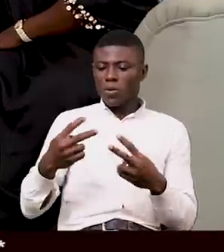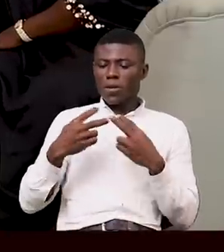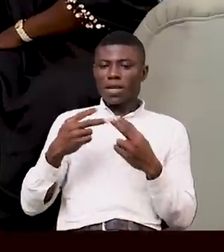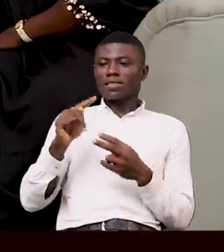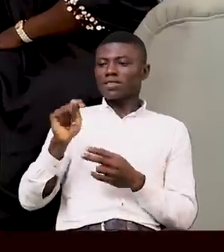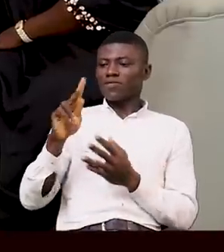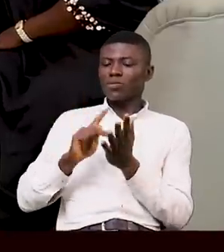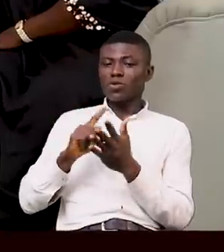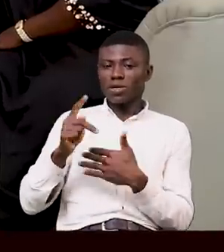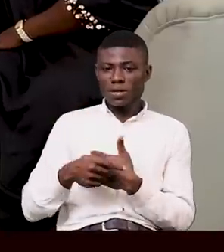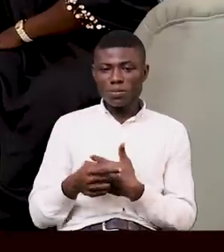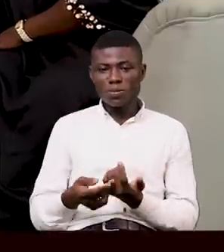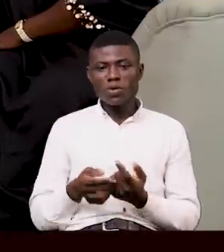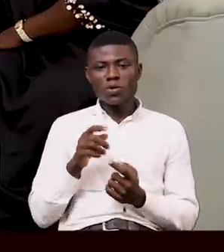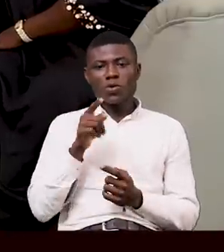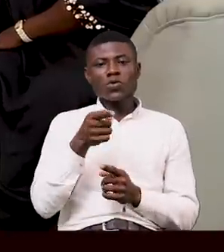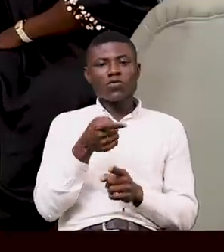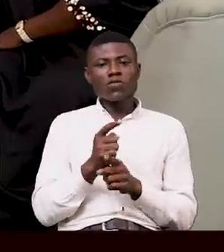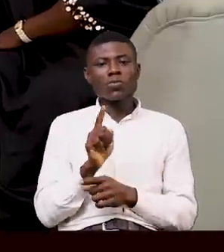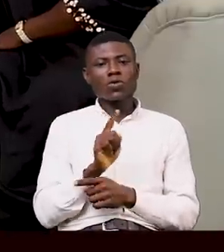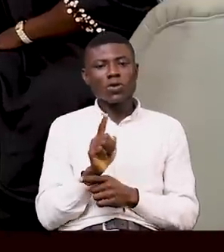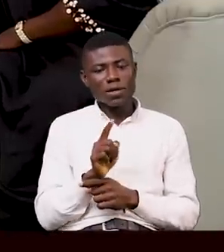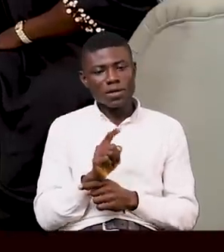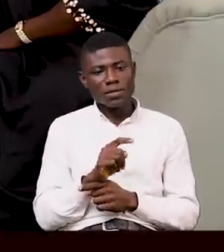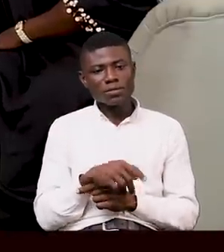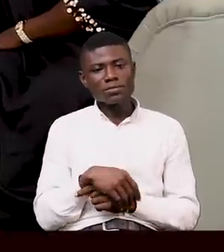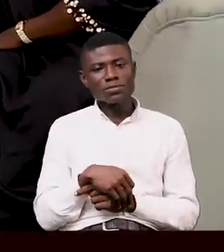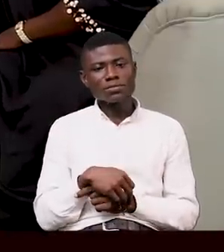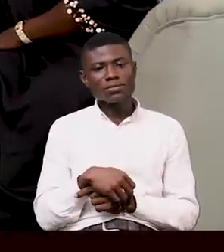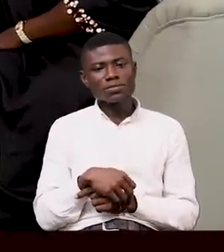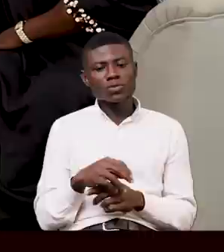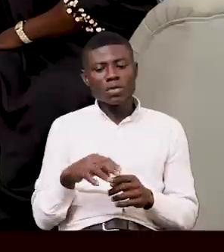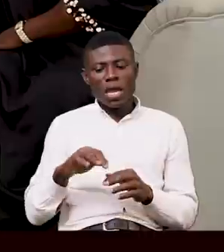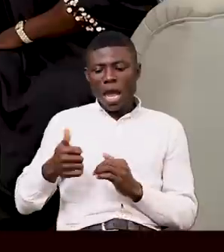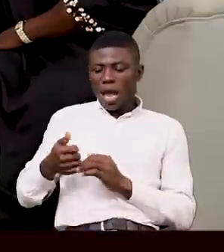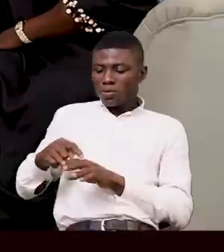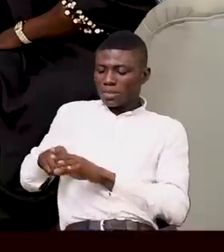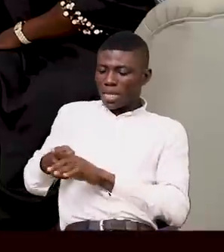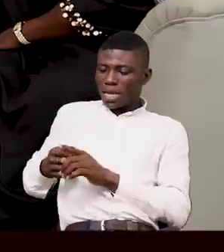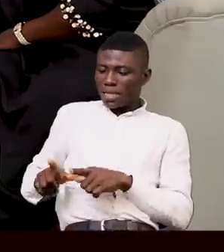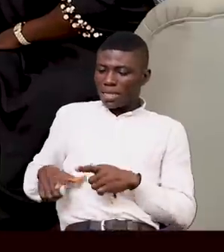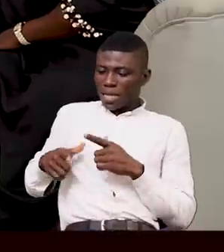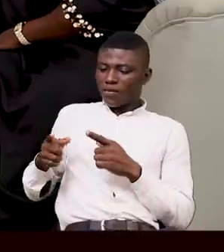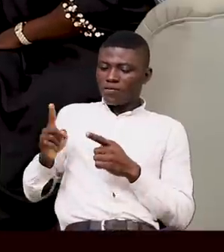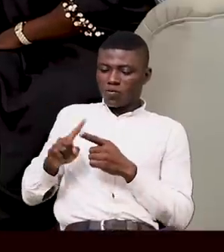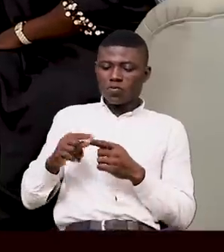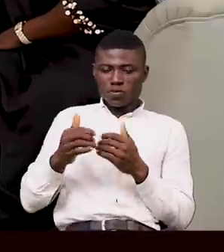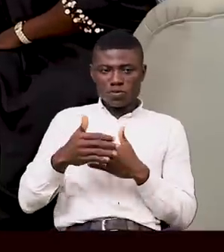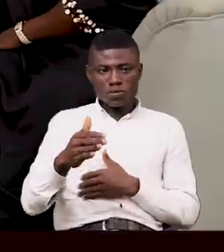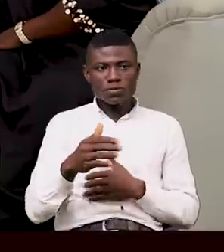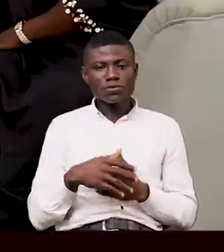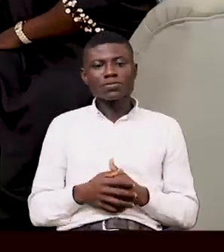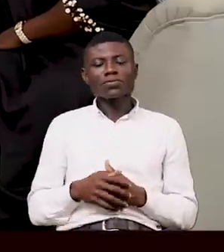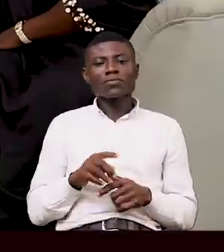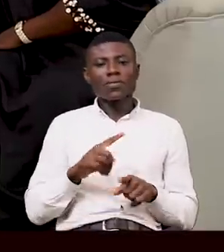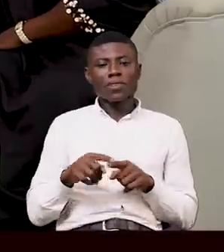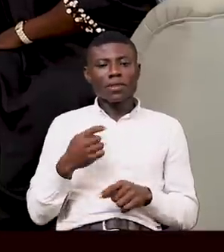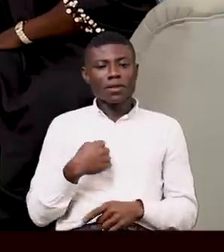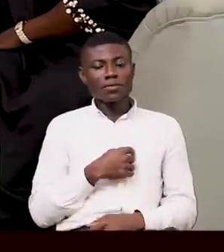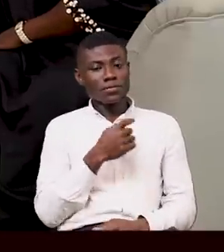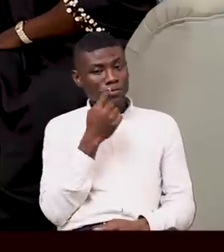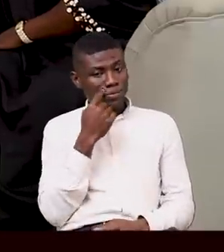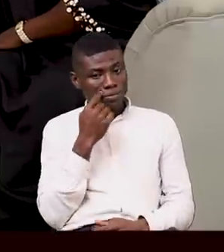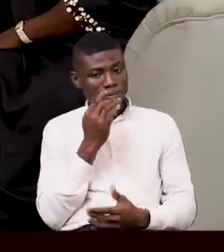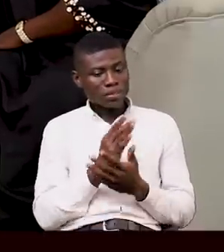Baby a wo free. Akyere wo baby a wadri baby a betimi akọ. Ba ye dru baby